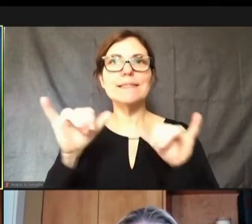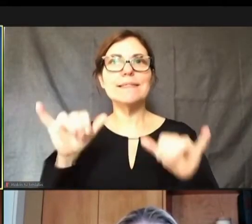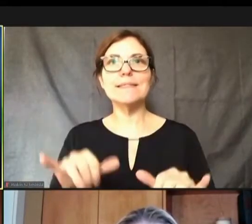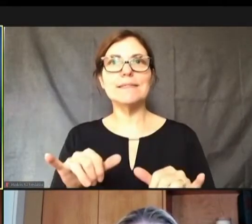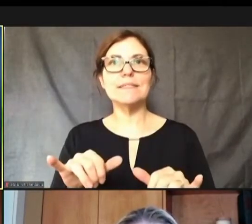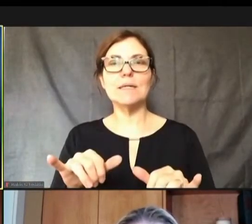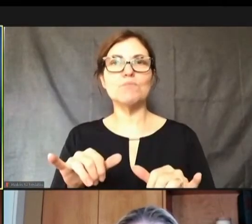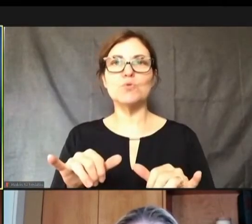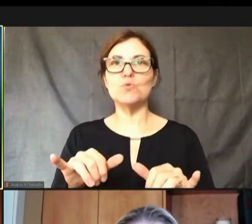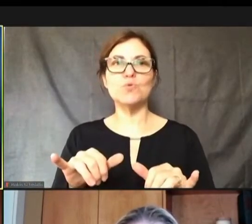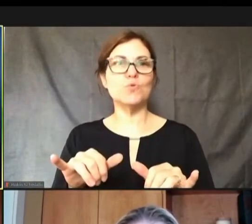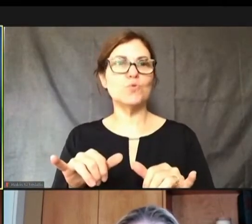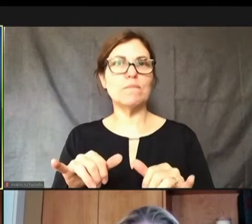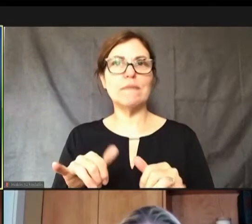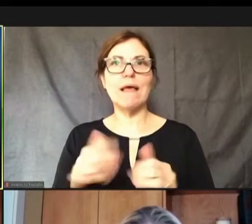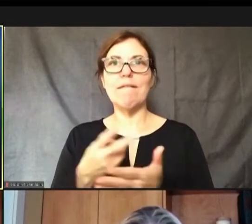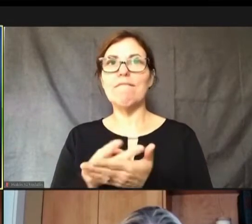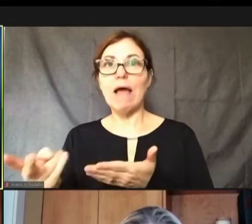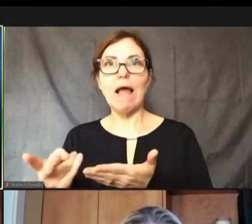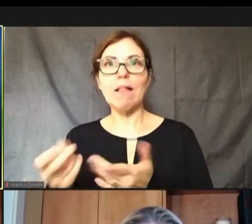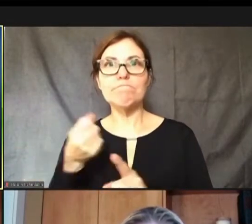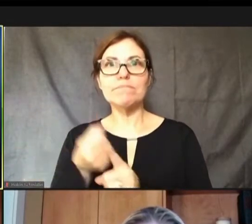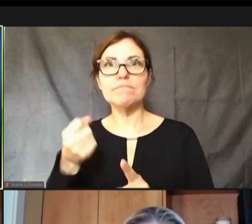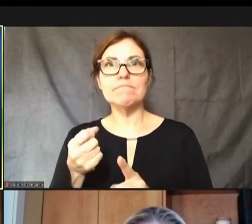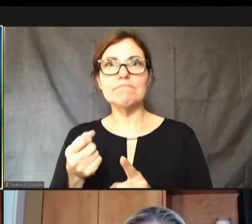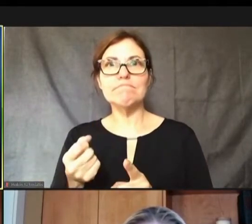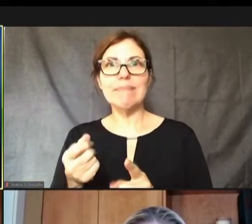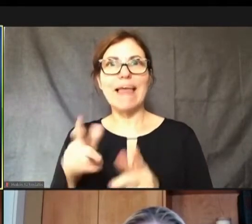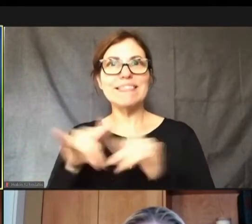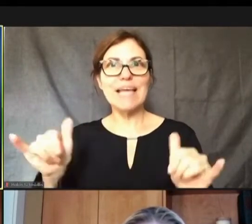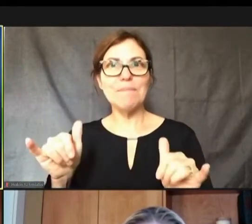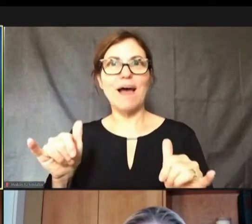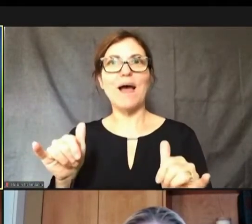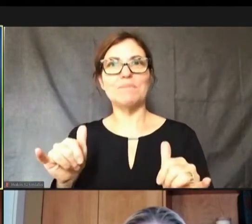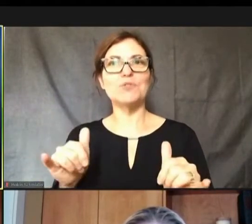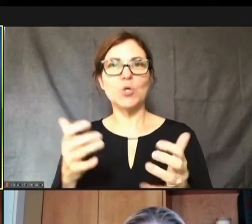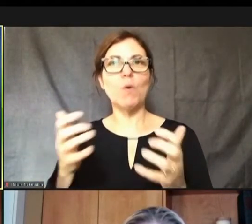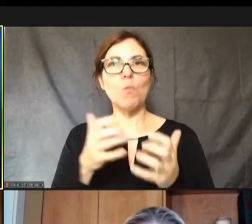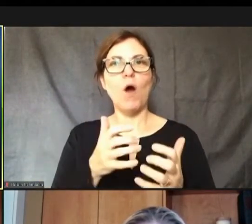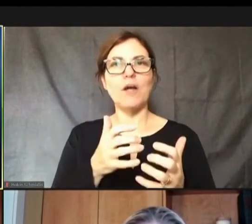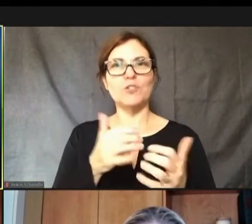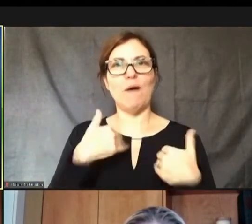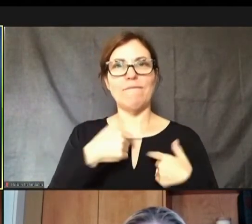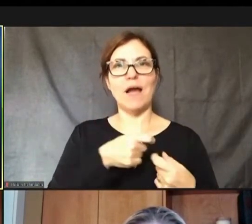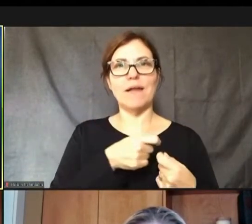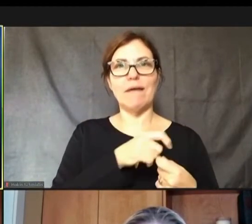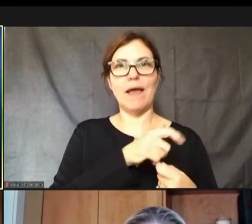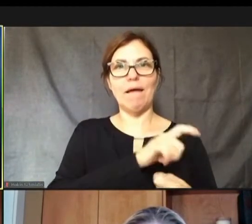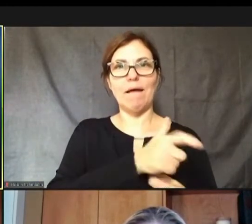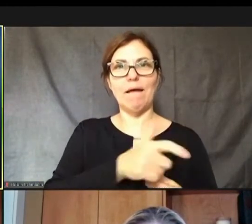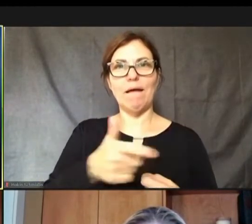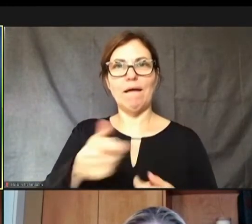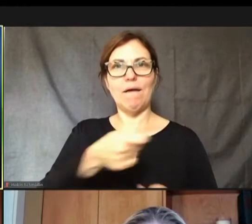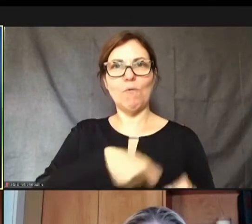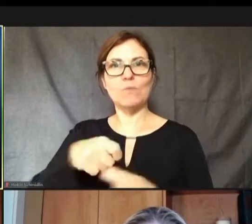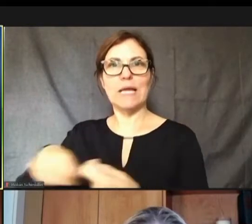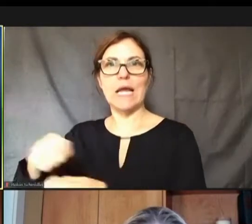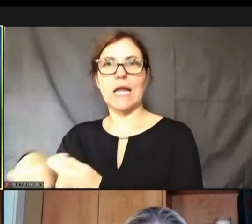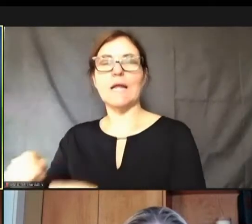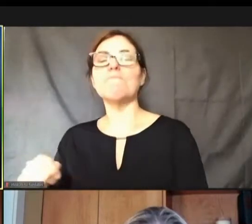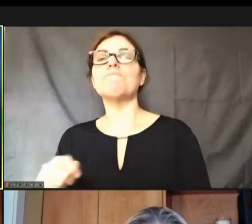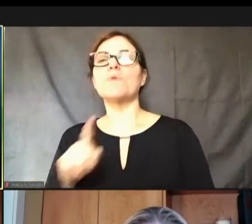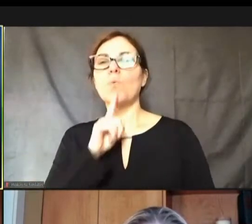So hopefully that wasn't too evasive of an answer, but I think the water side is going to be